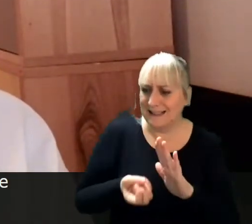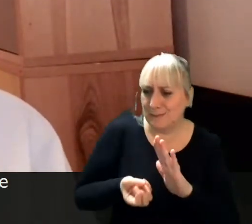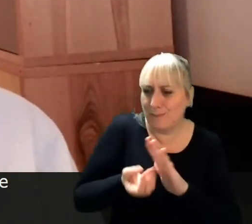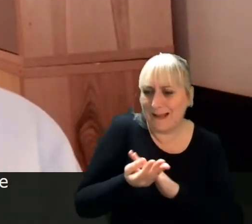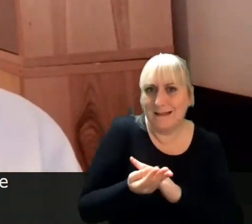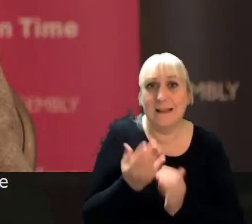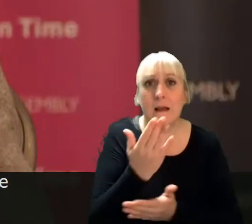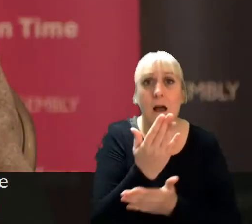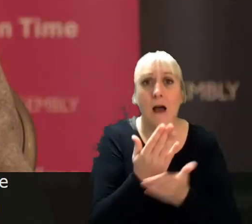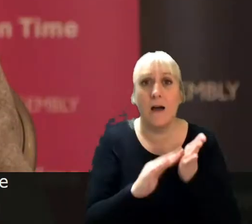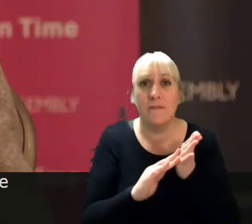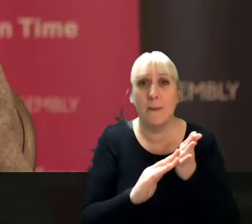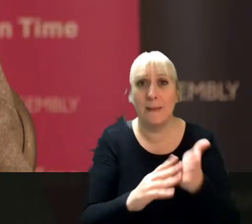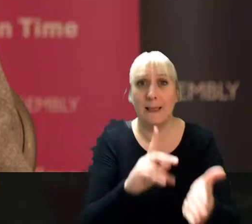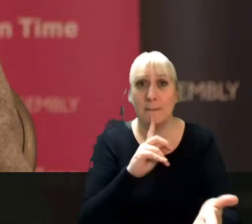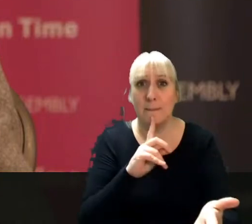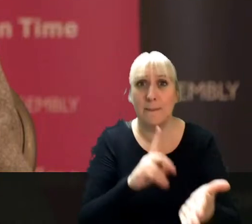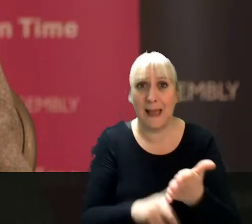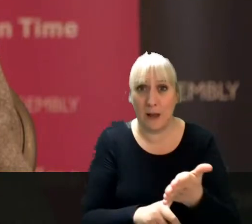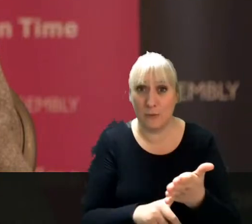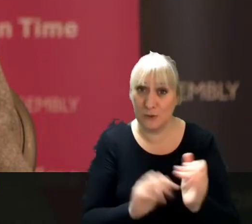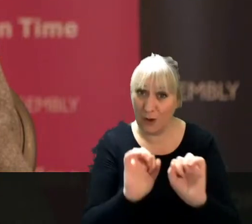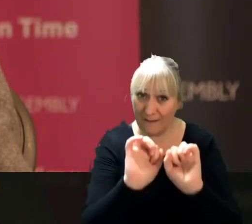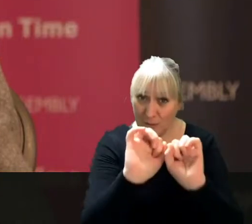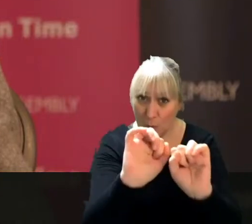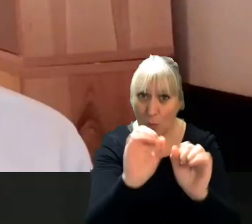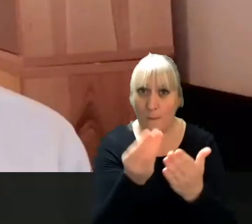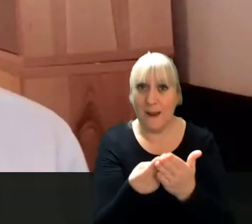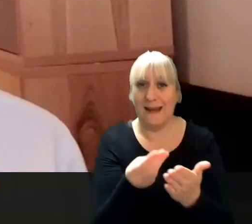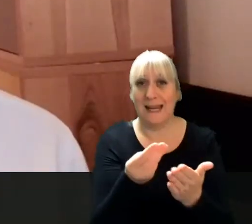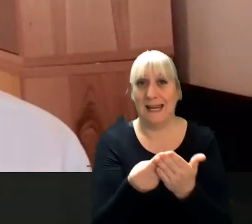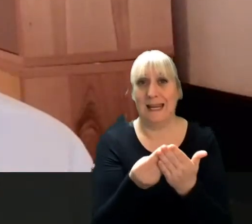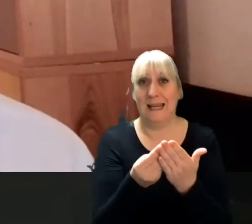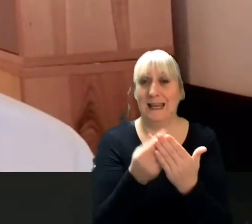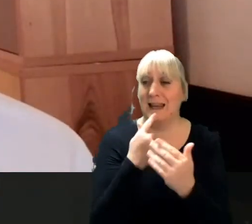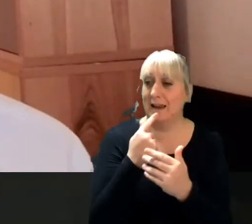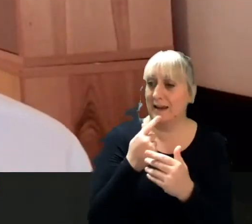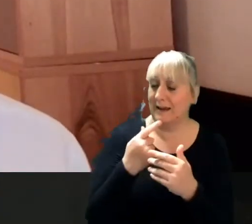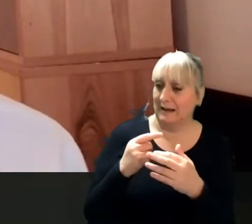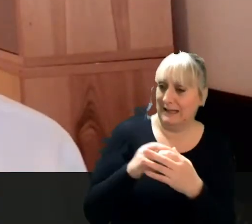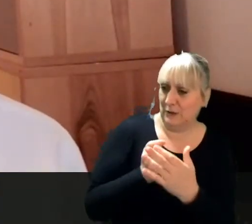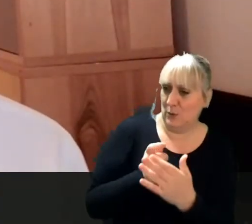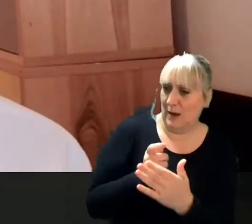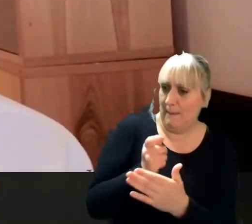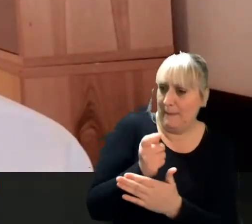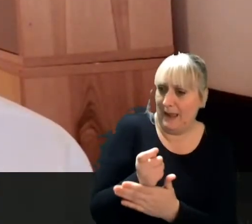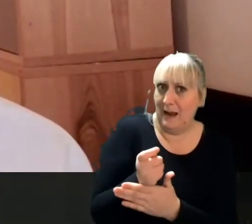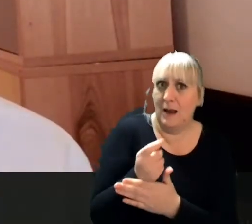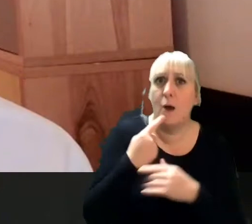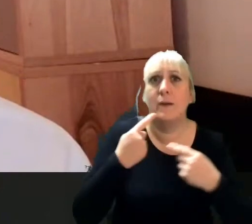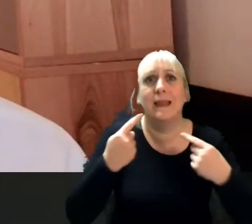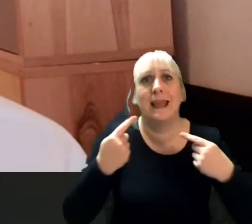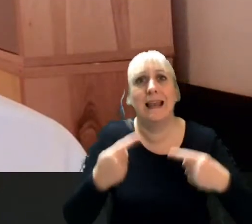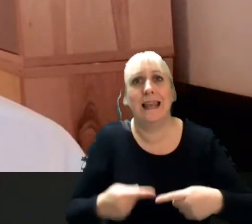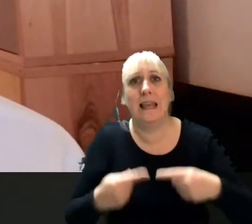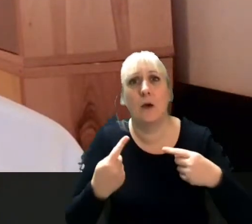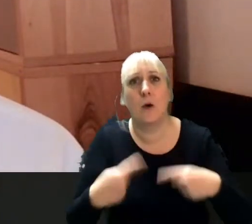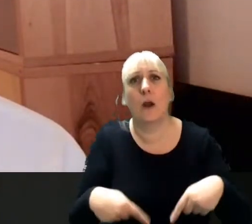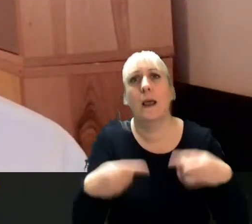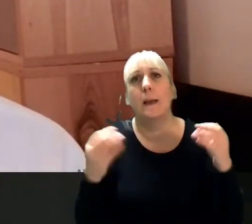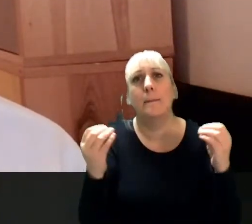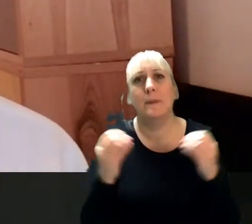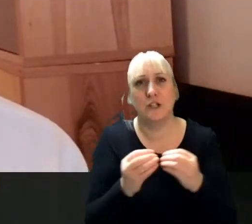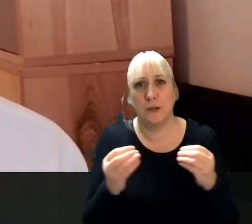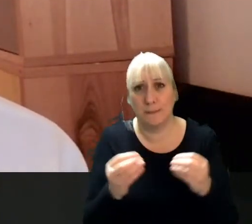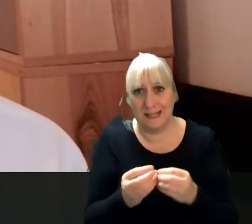£500,000 of your money, please, on an appeal on the illegal Bishopsgate scheme, please, so